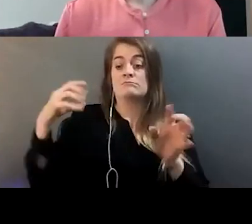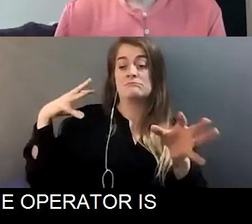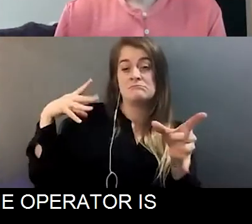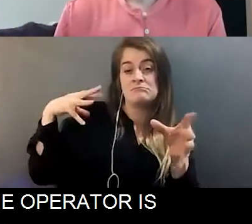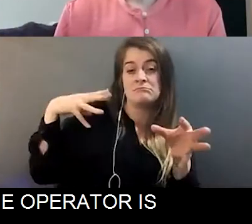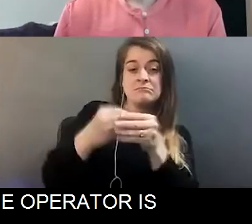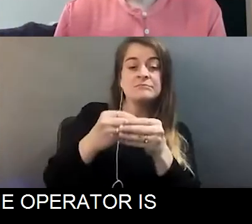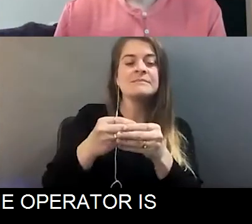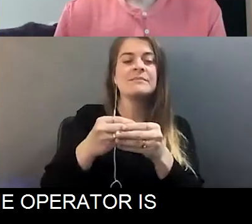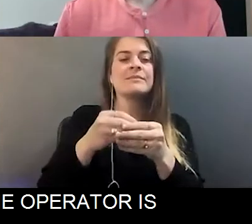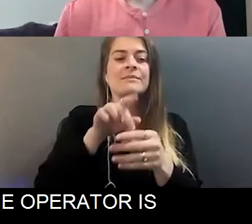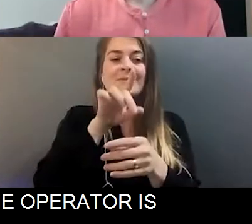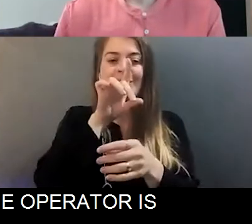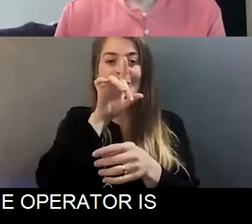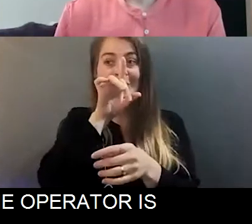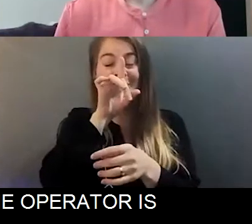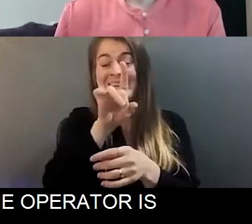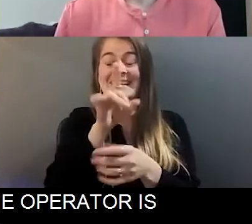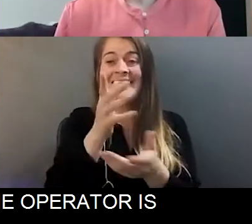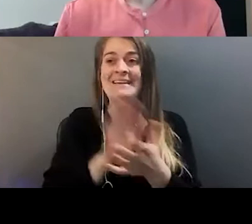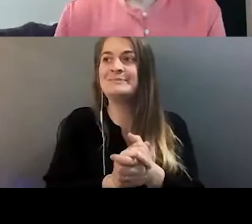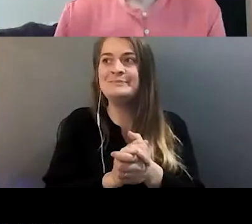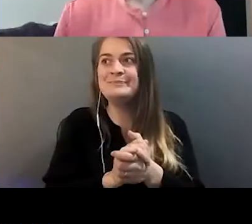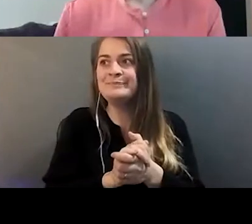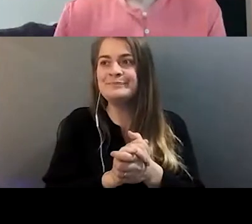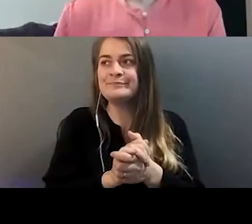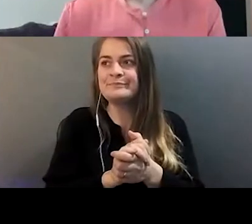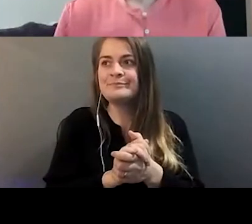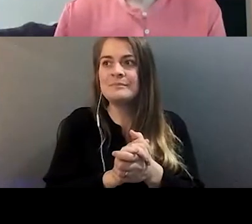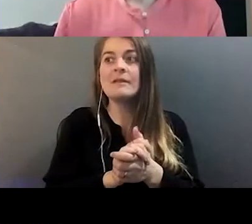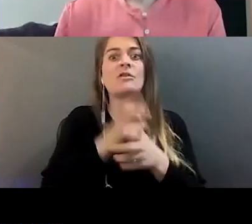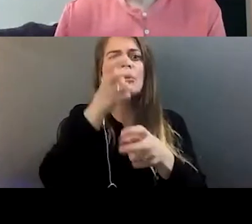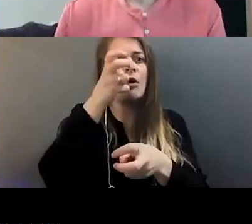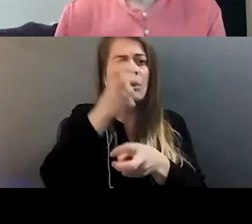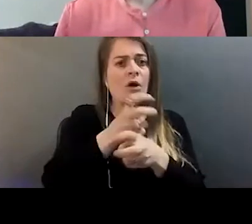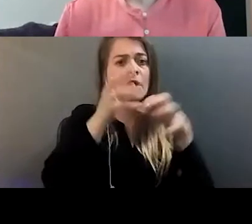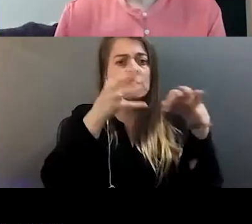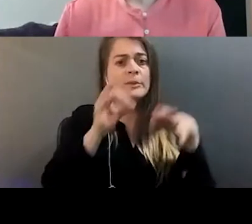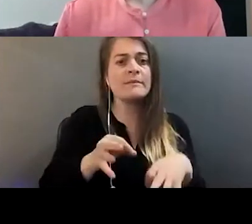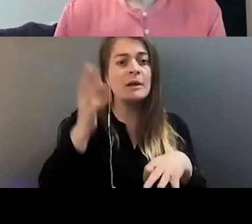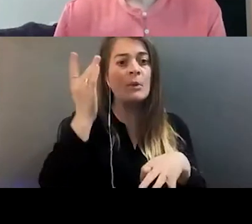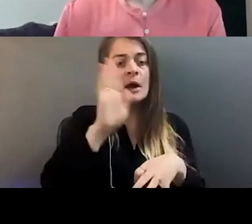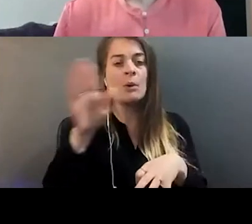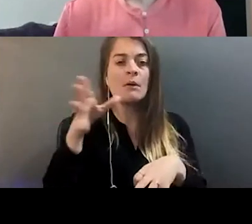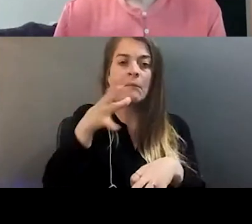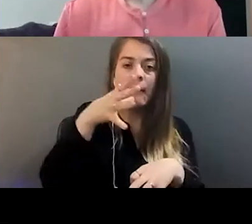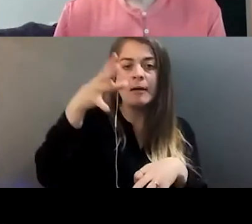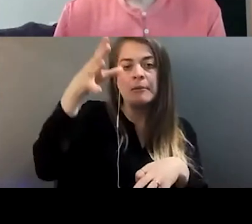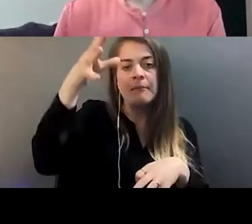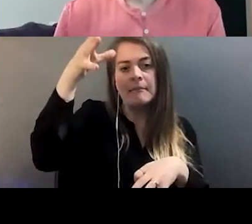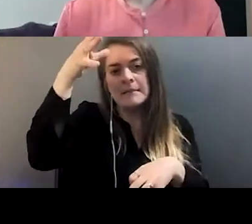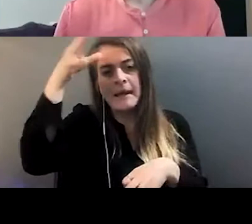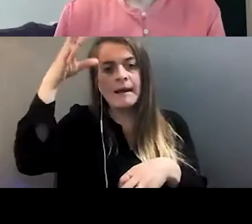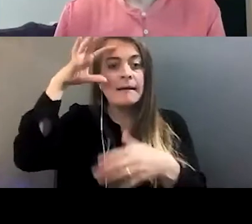an operator is going to have a difficult time explaining why your mom, dad, husband, or wife doesn't